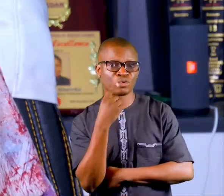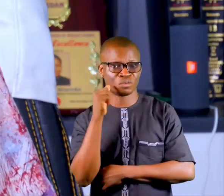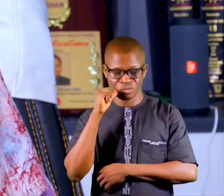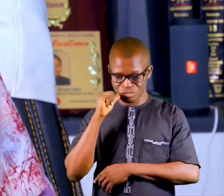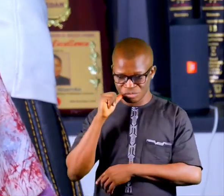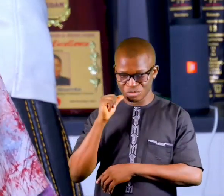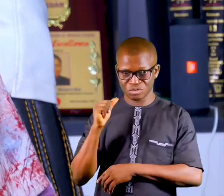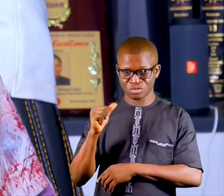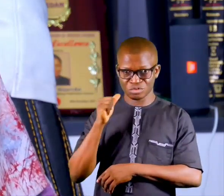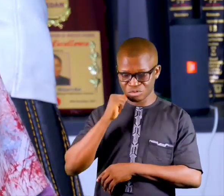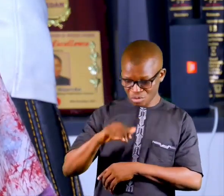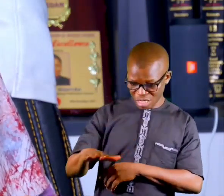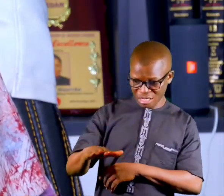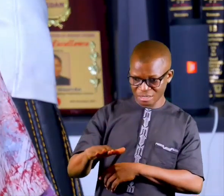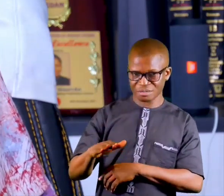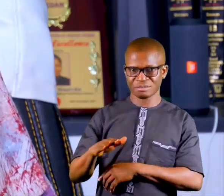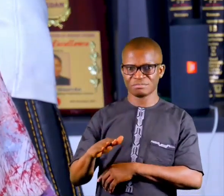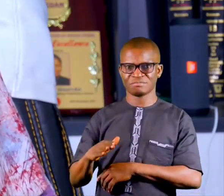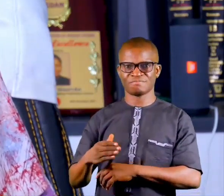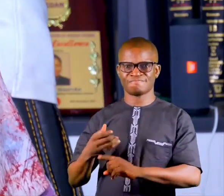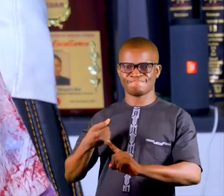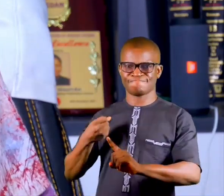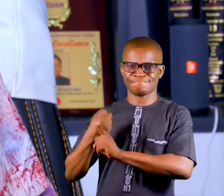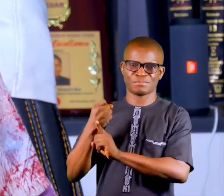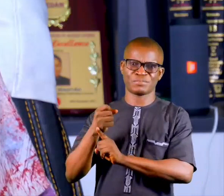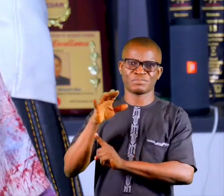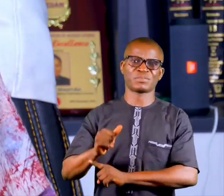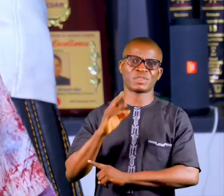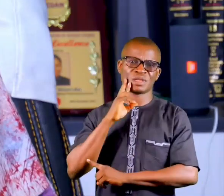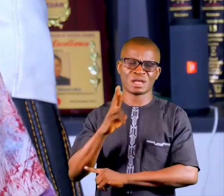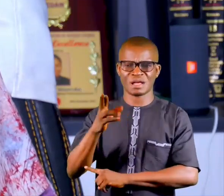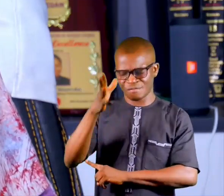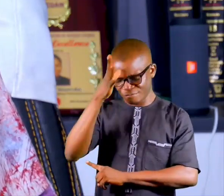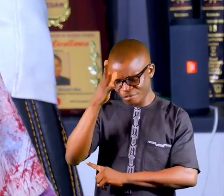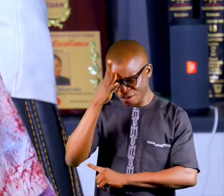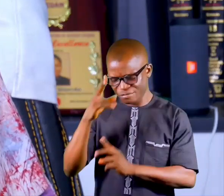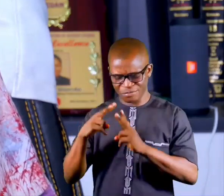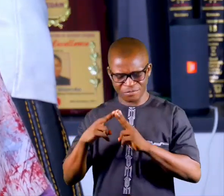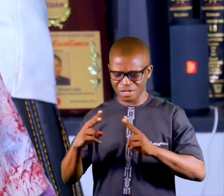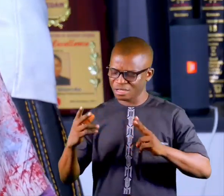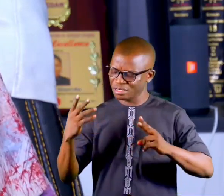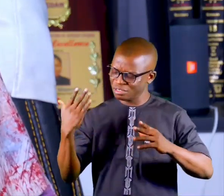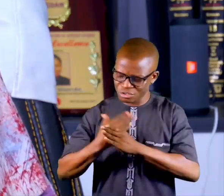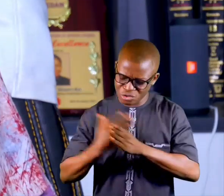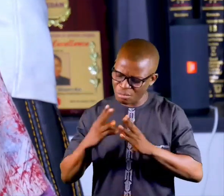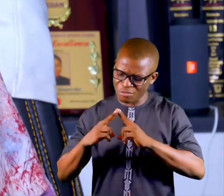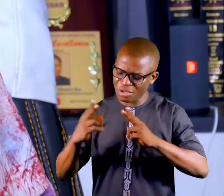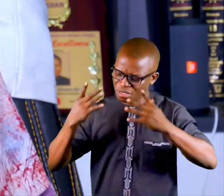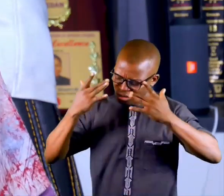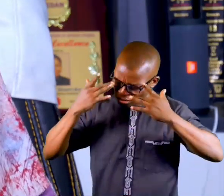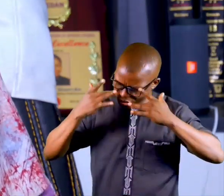whose daughter was brutalized by her father. Like, it was a very, very disturbing and pathetic